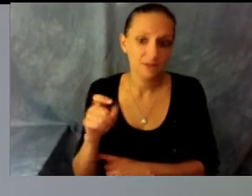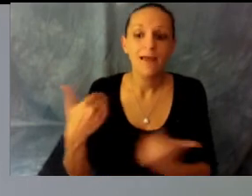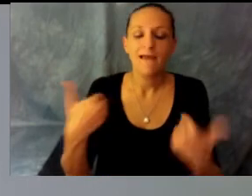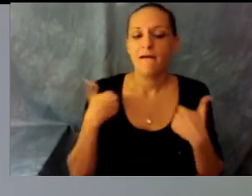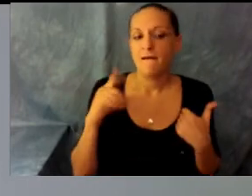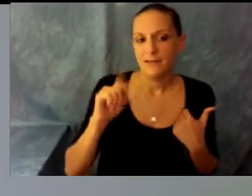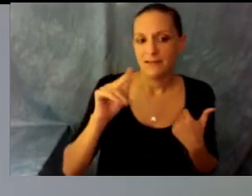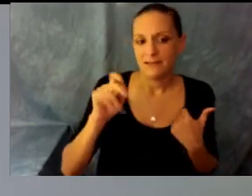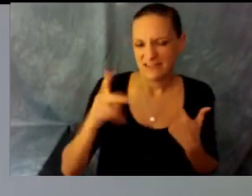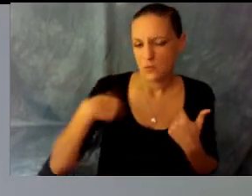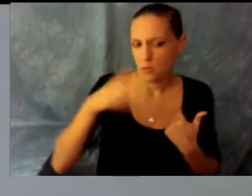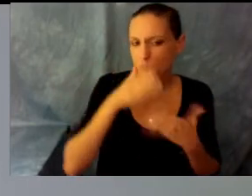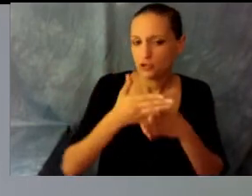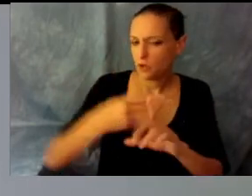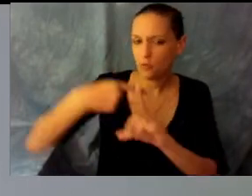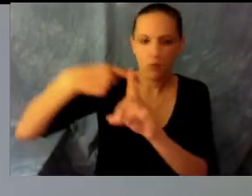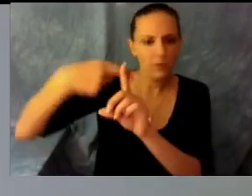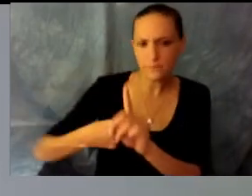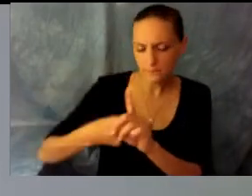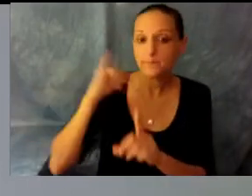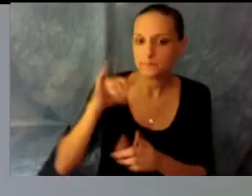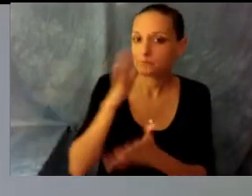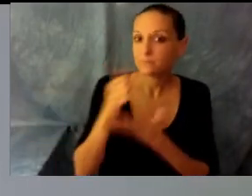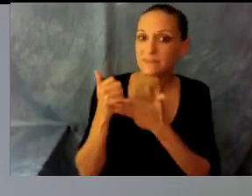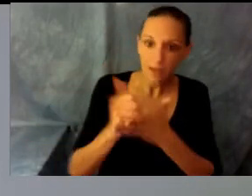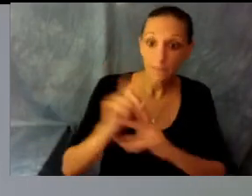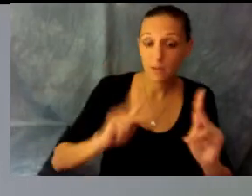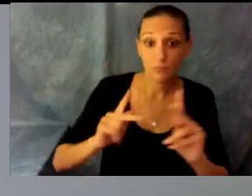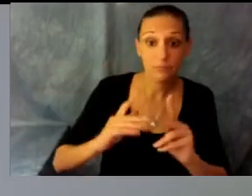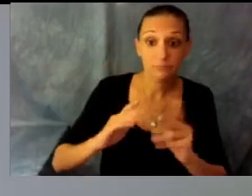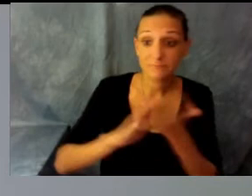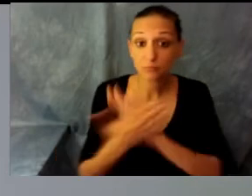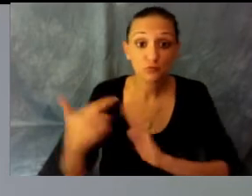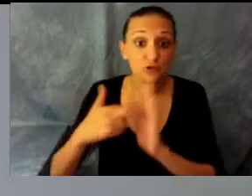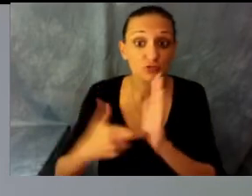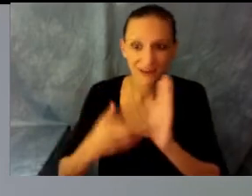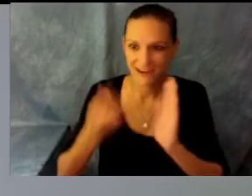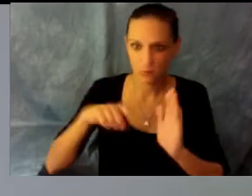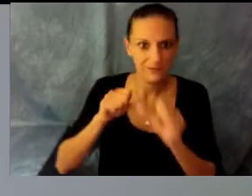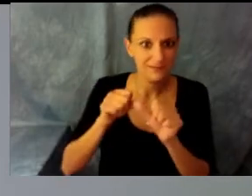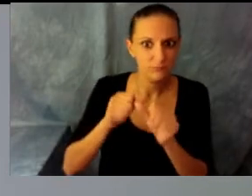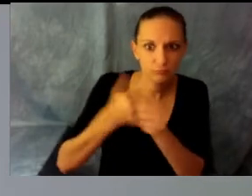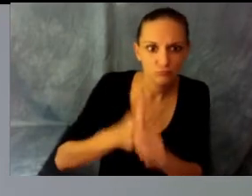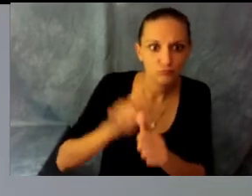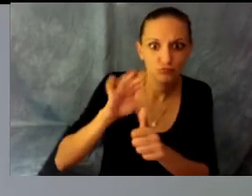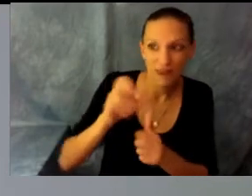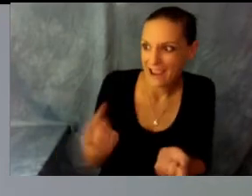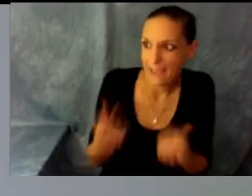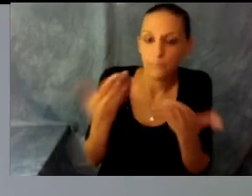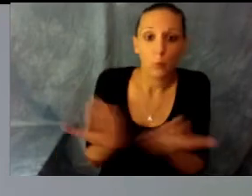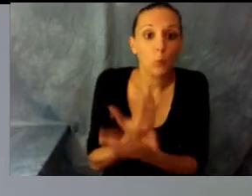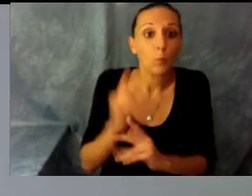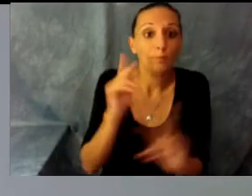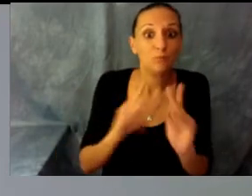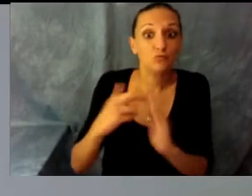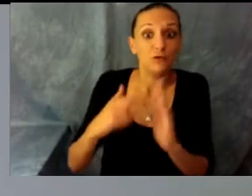sharing all month long that will help people get registered, and we can actually keep track of how many new people are getting registered to vote. And